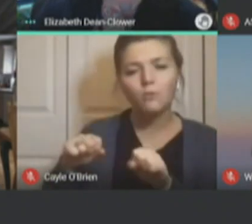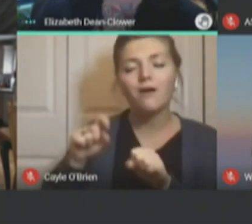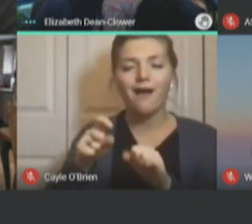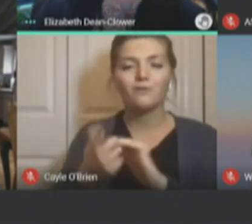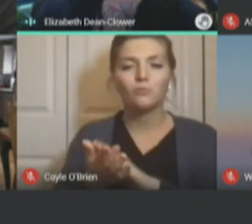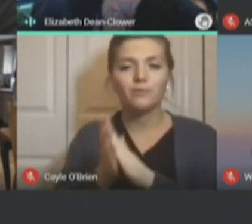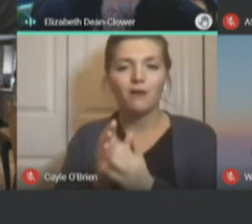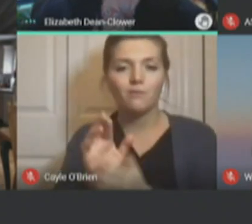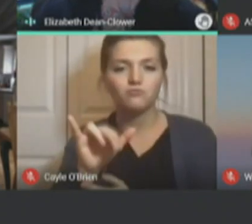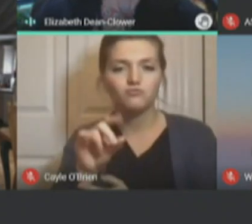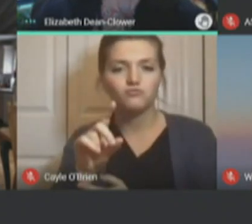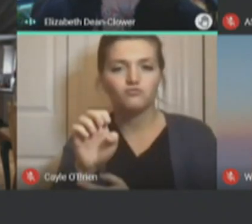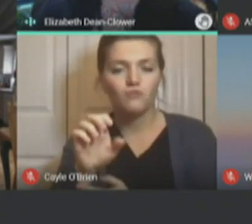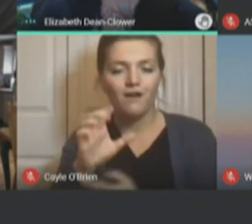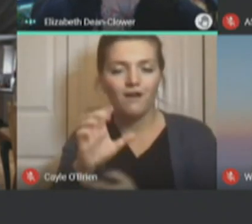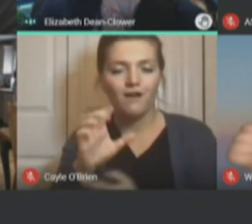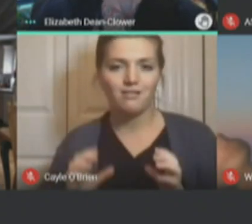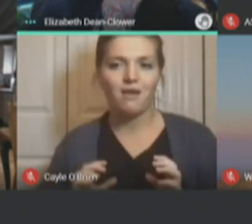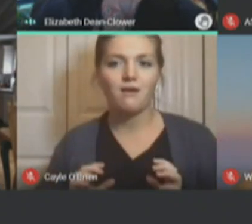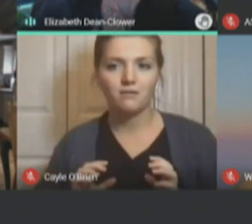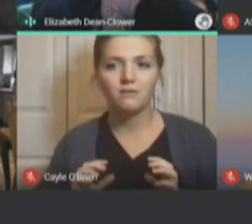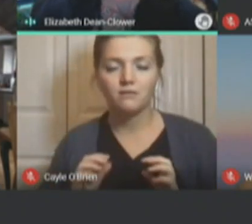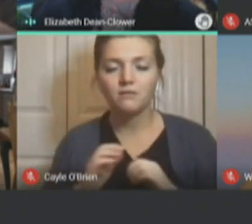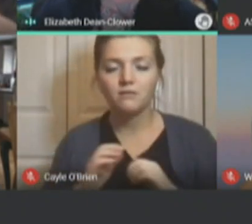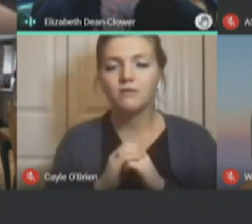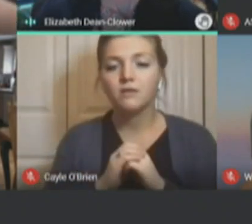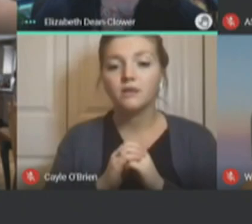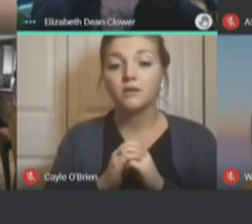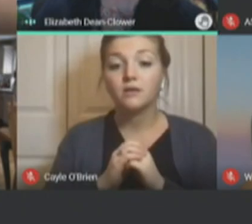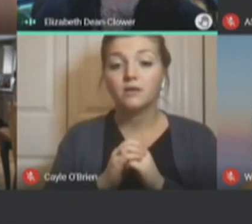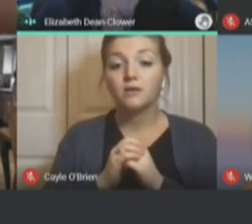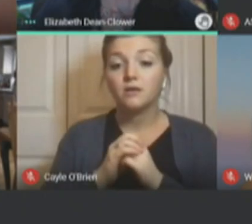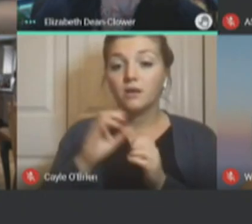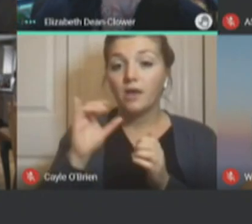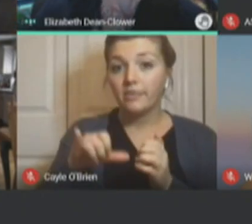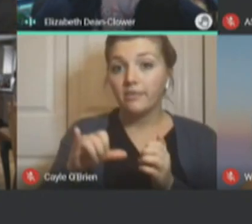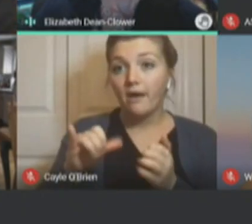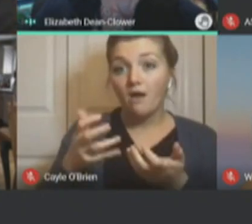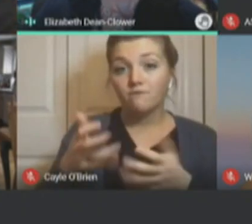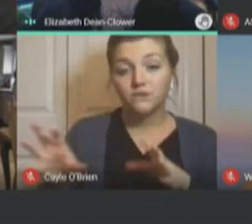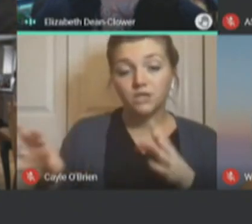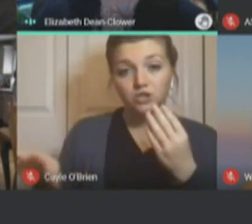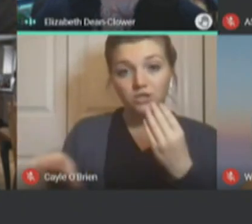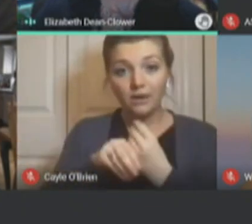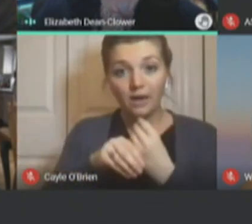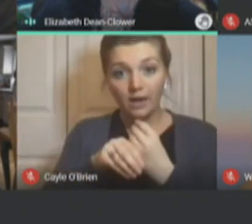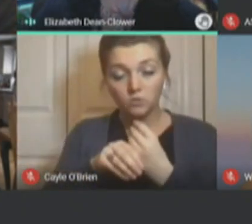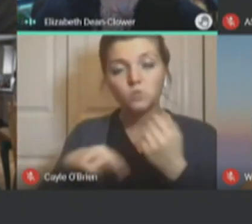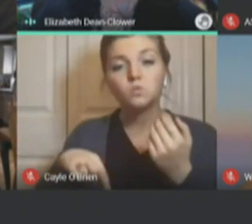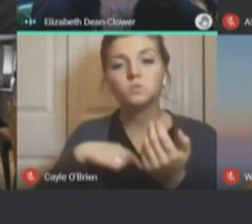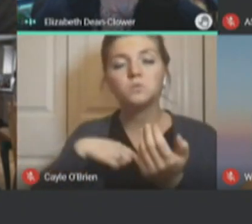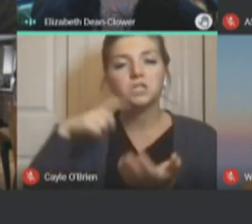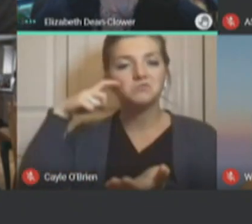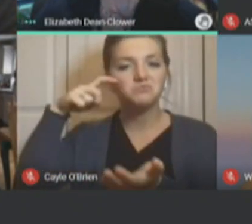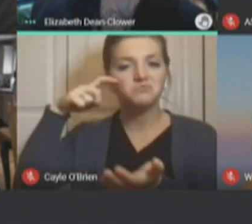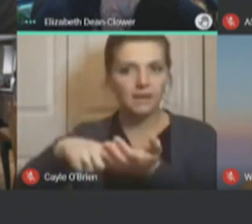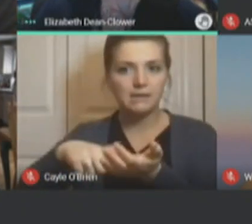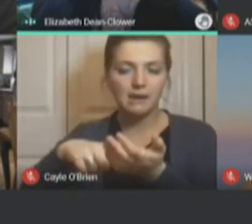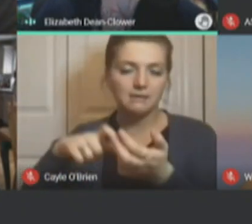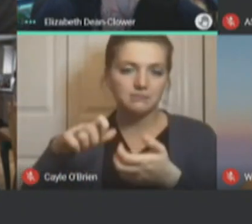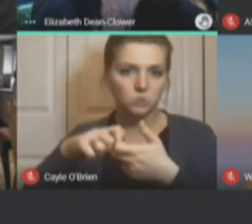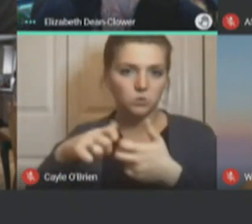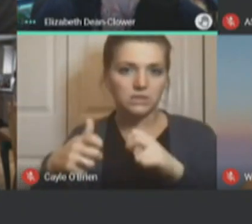clients, that this has been added. We recognize that there is an issue with,